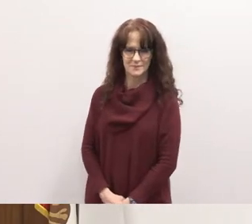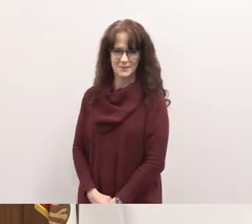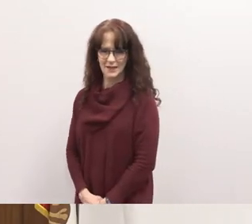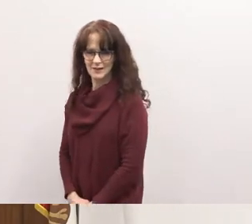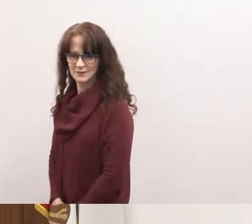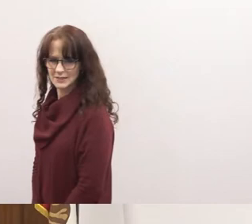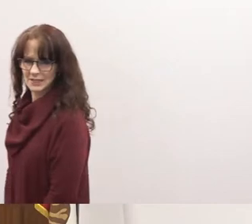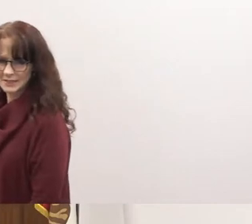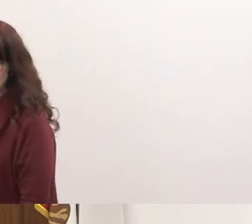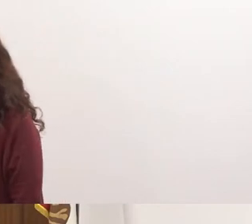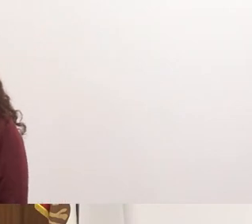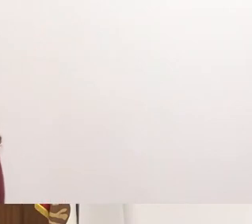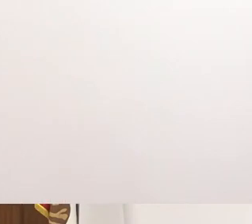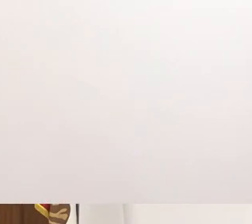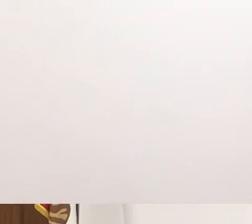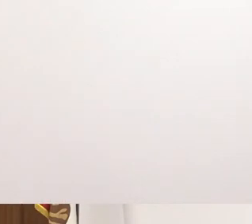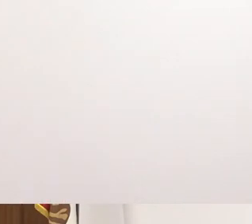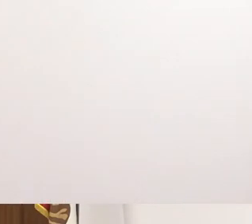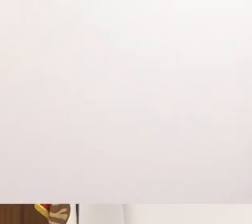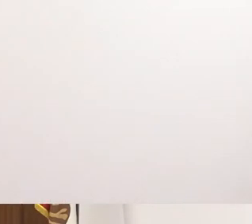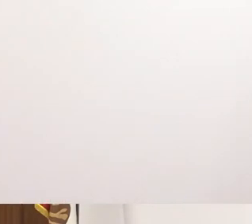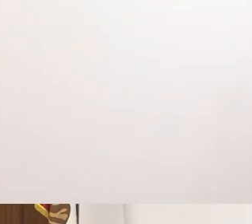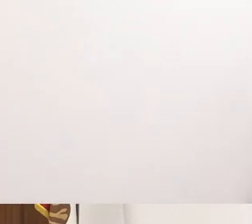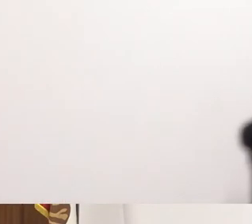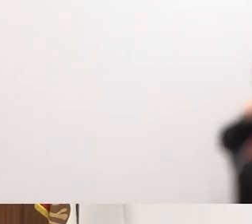going to try and get to business.